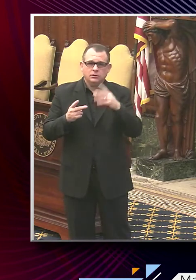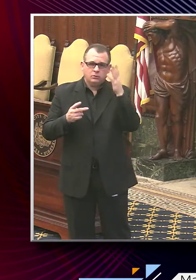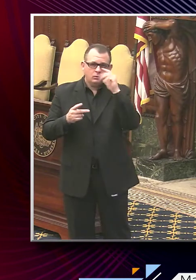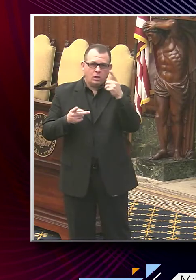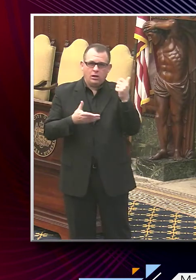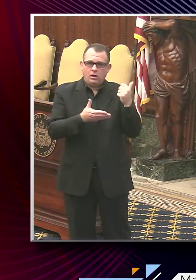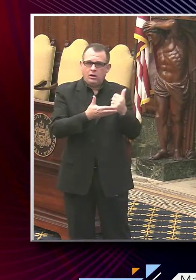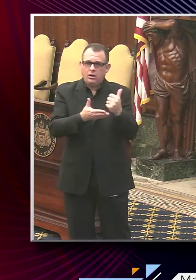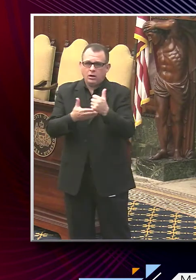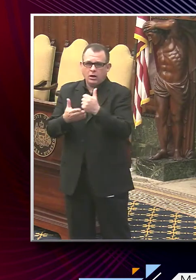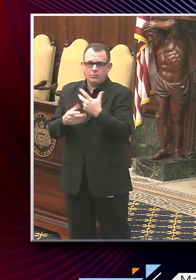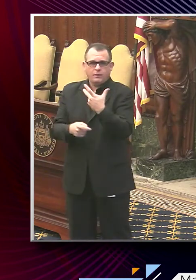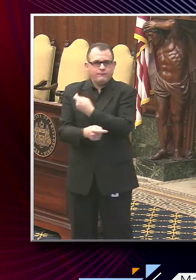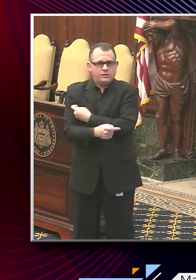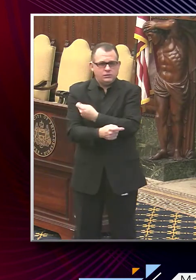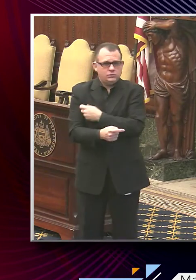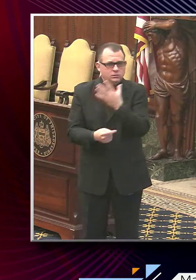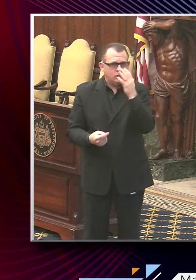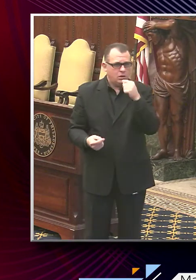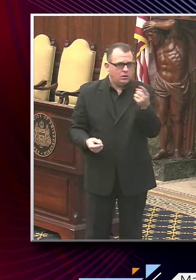population in the way that they are in New Jersey?